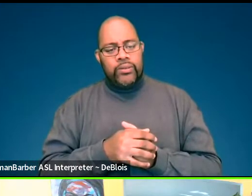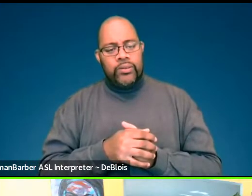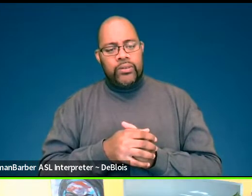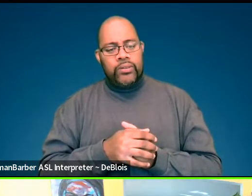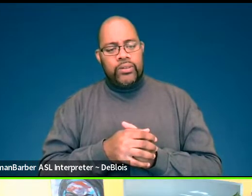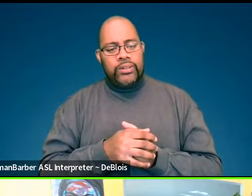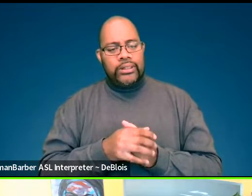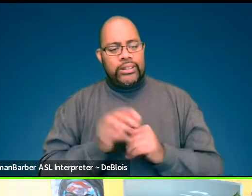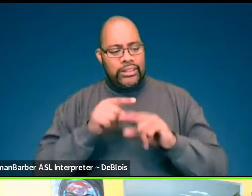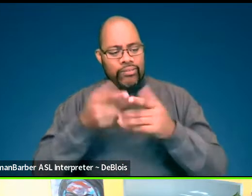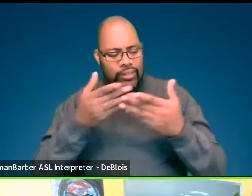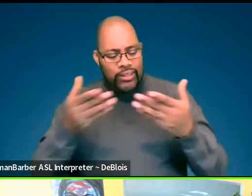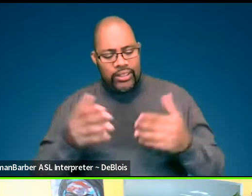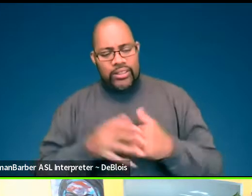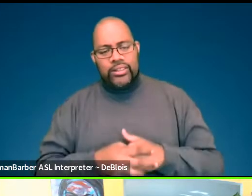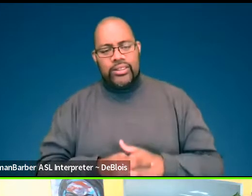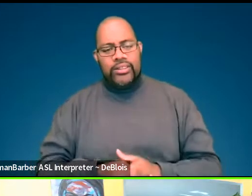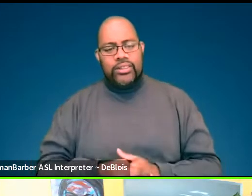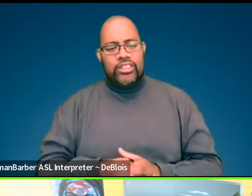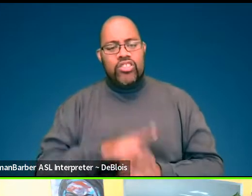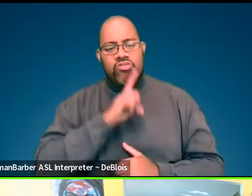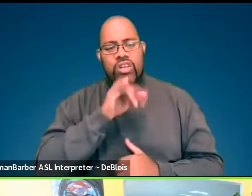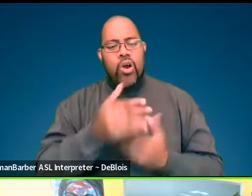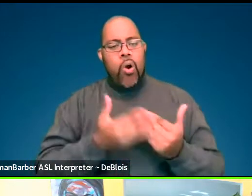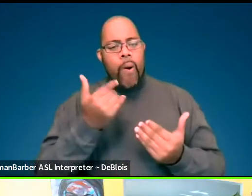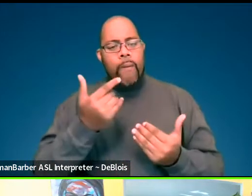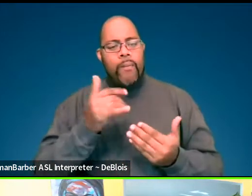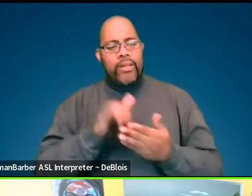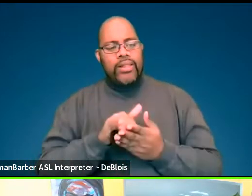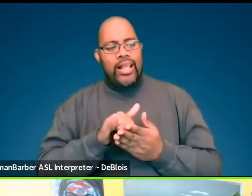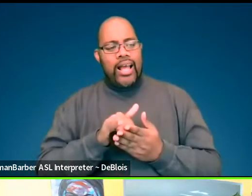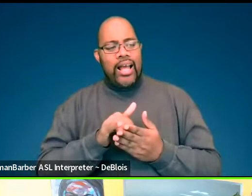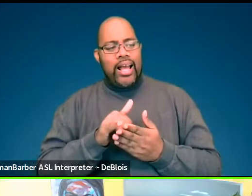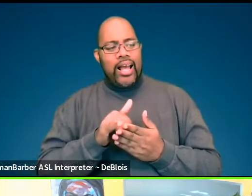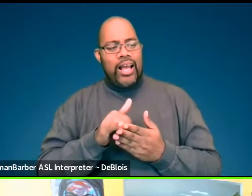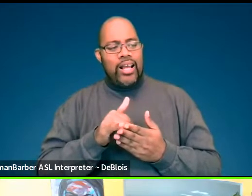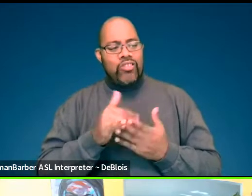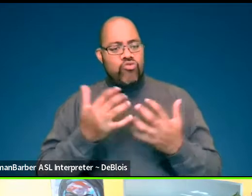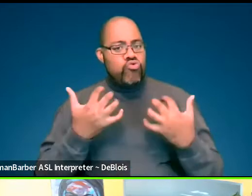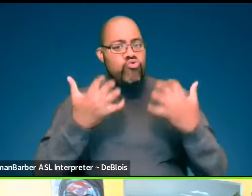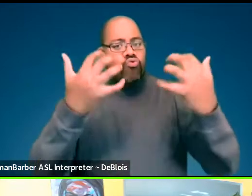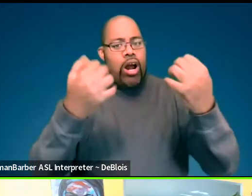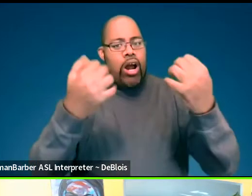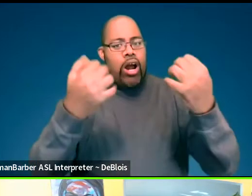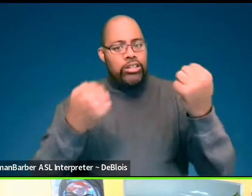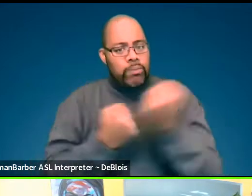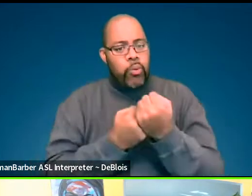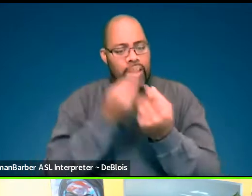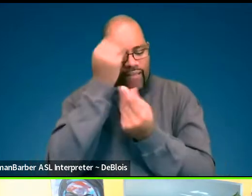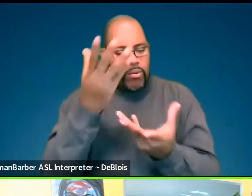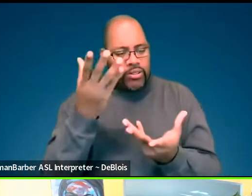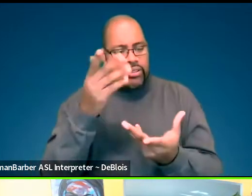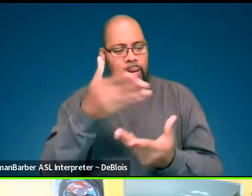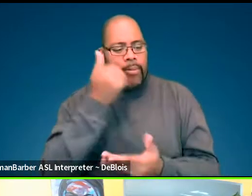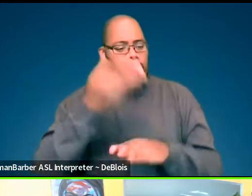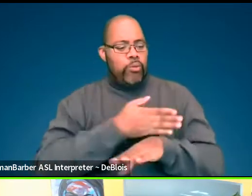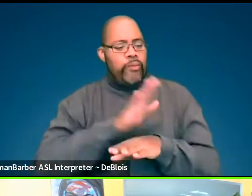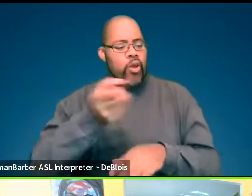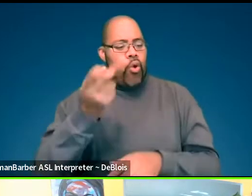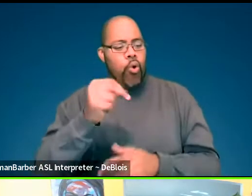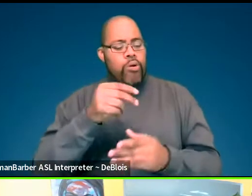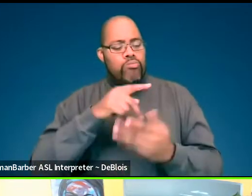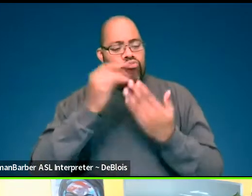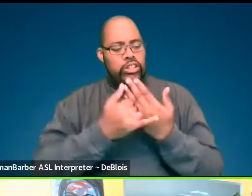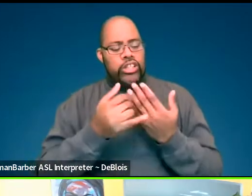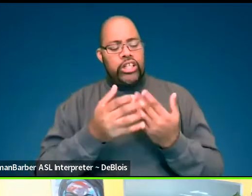and things like that, and really almost like crowdsource information to better their own sort of projects and